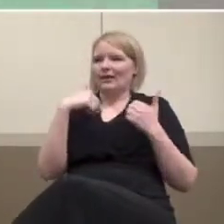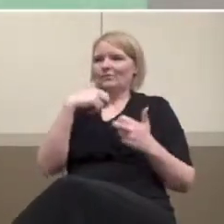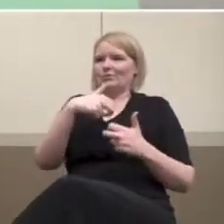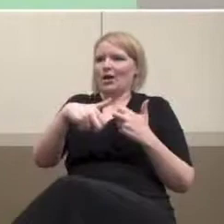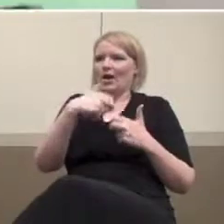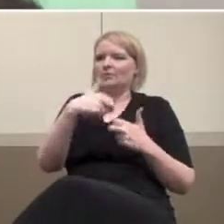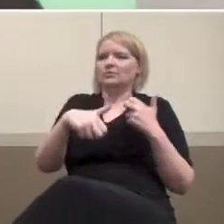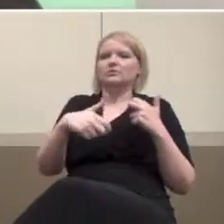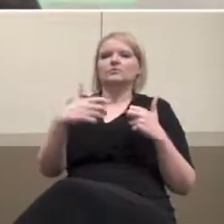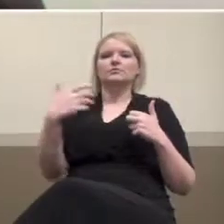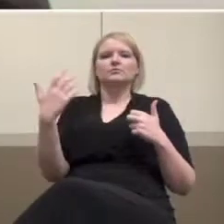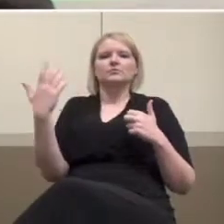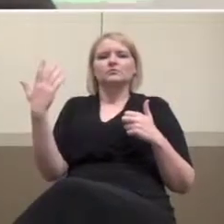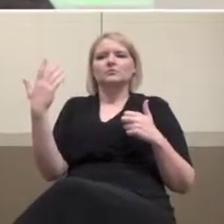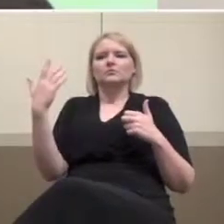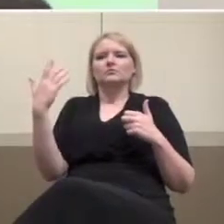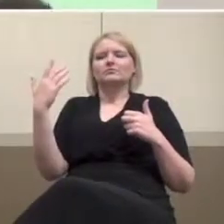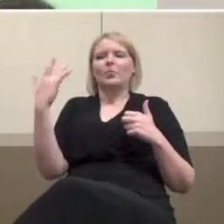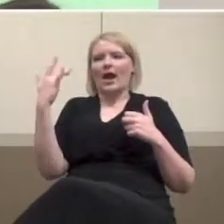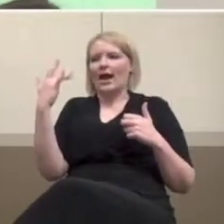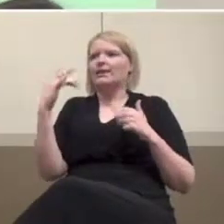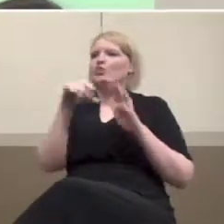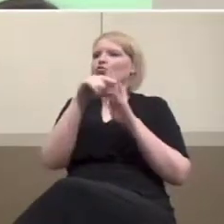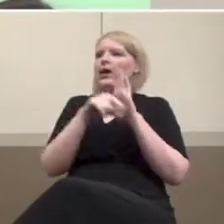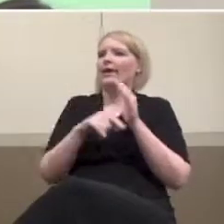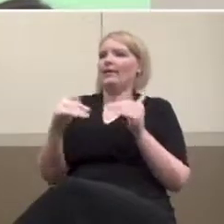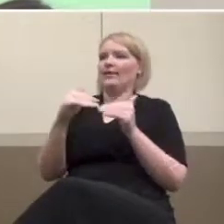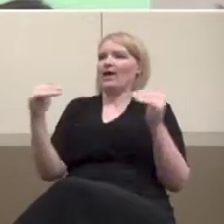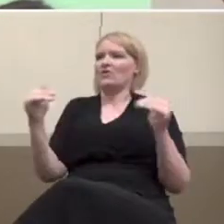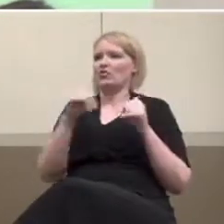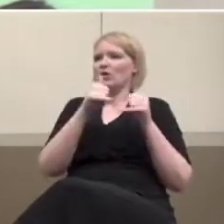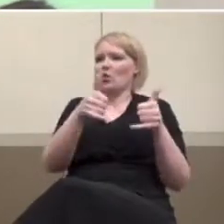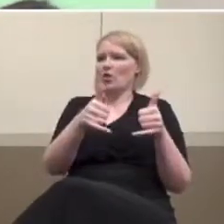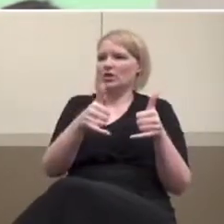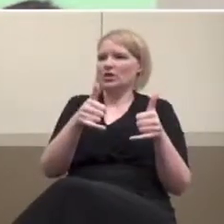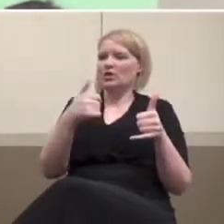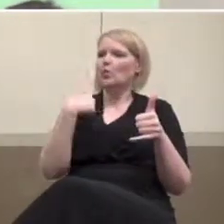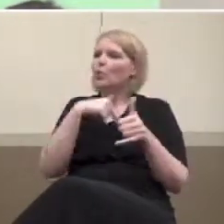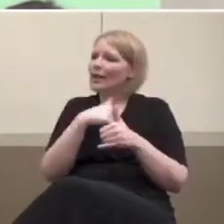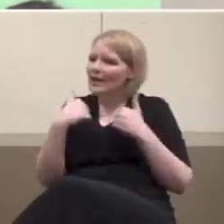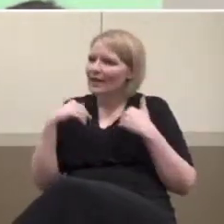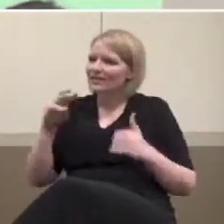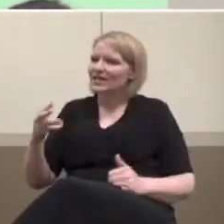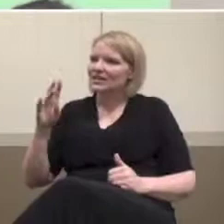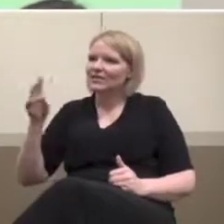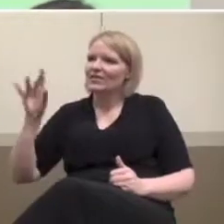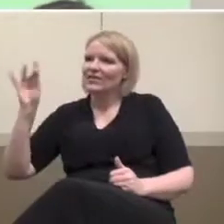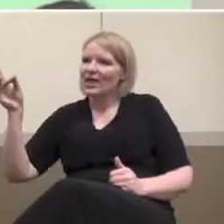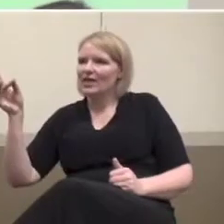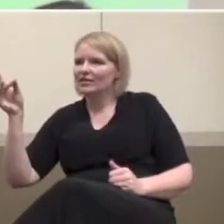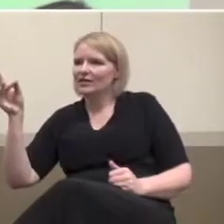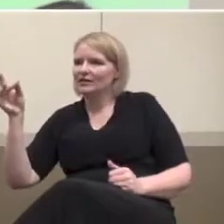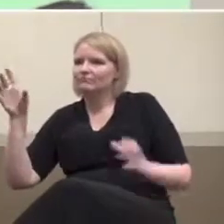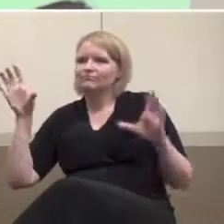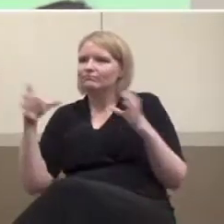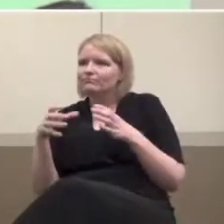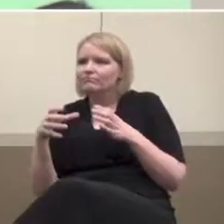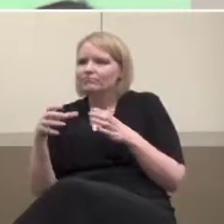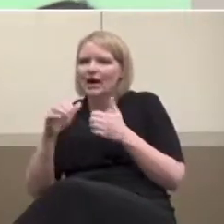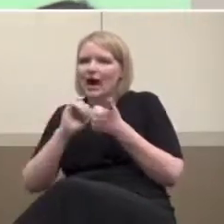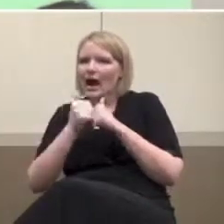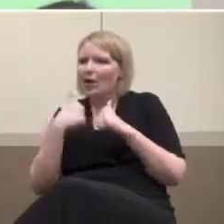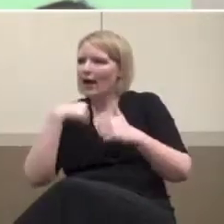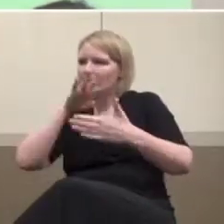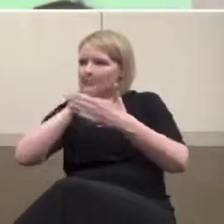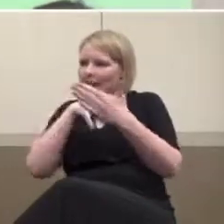they would do grade level rewards when we have 6th, 7th, and 8th grade. So how do we figure out scheduling? If 6th grade